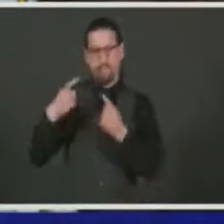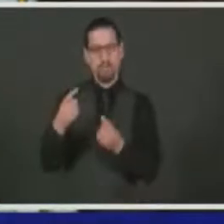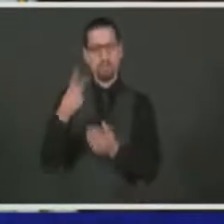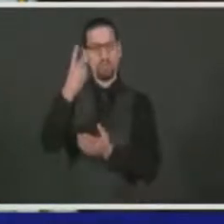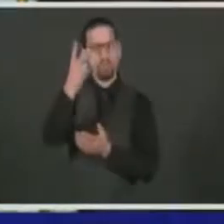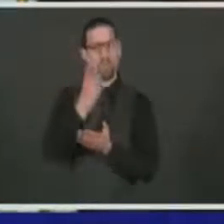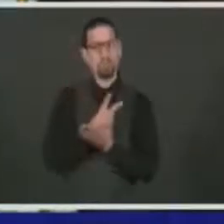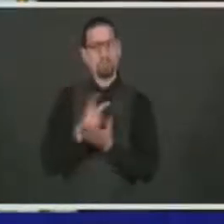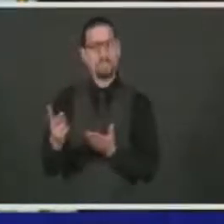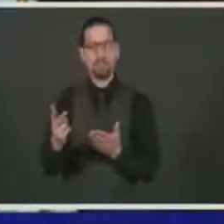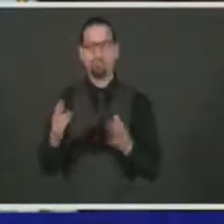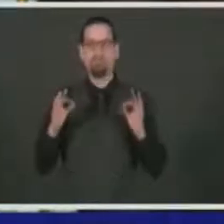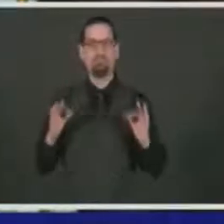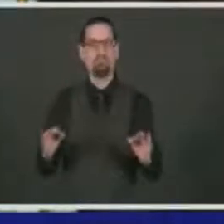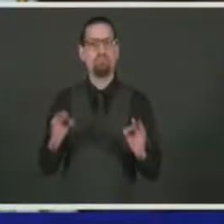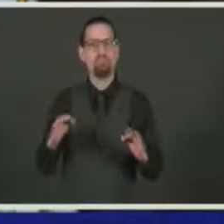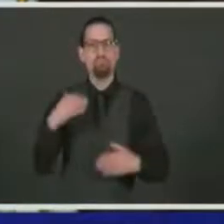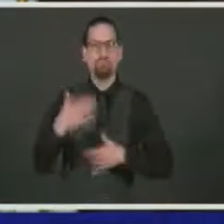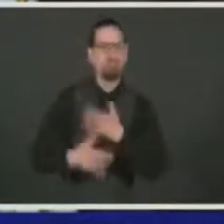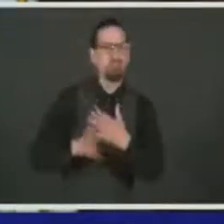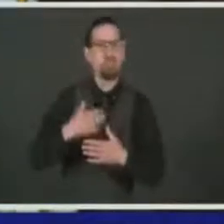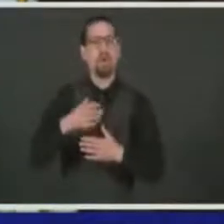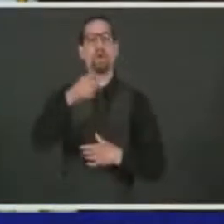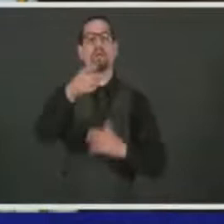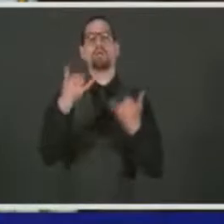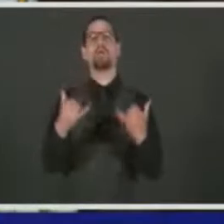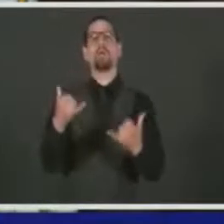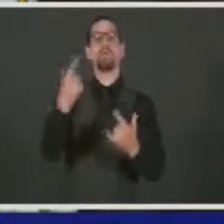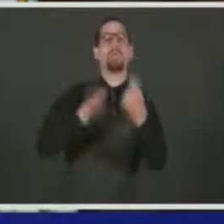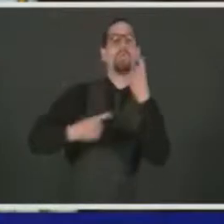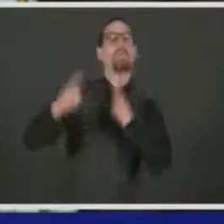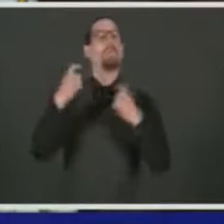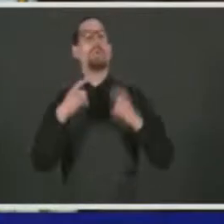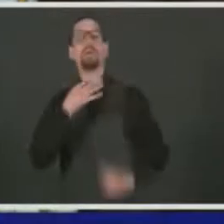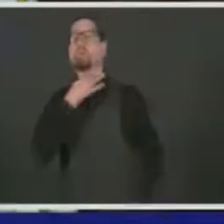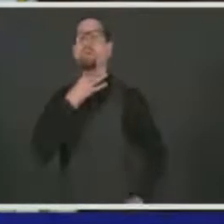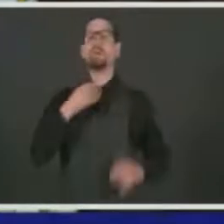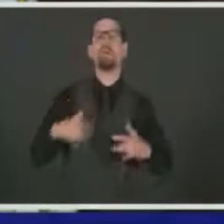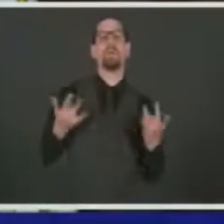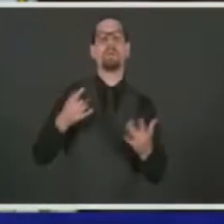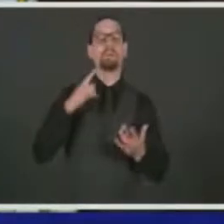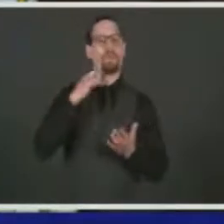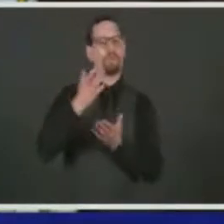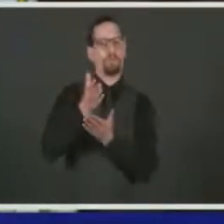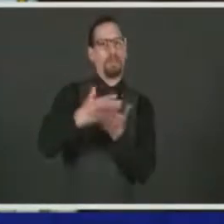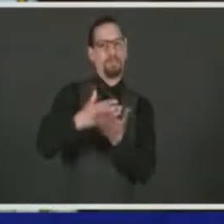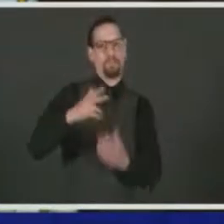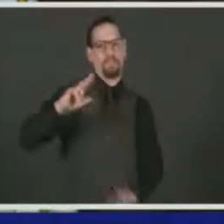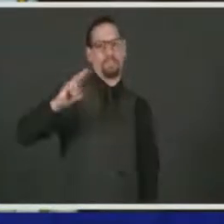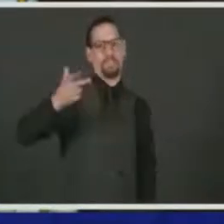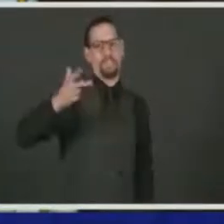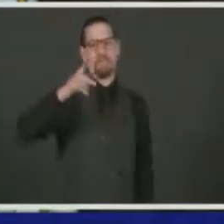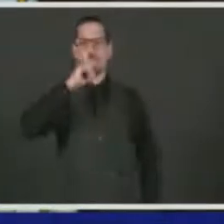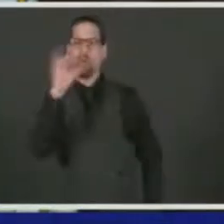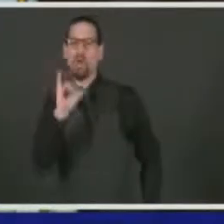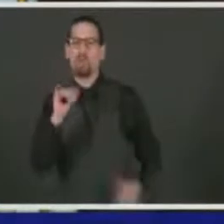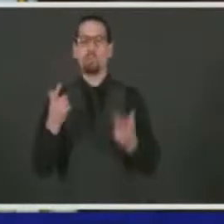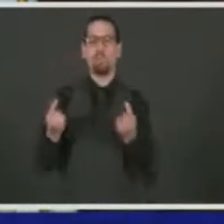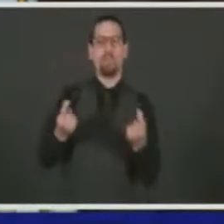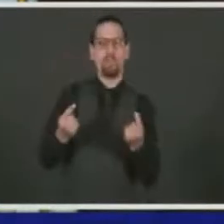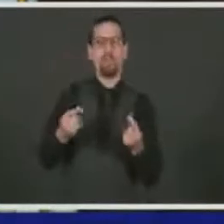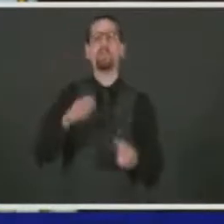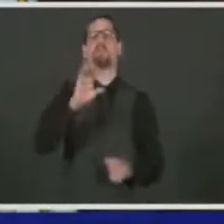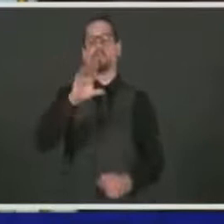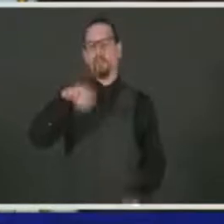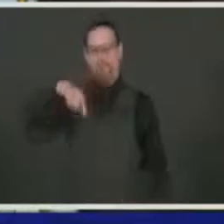look like? I plan to dedicate the Friday press conference this week to looking at what phase 3 will look